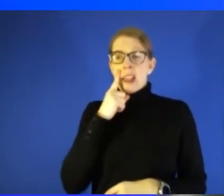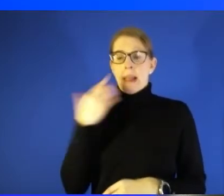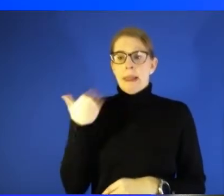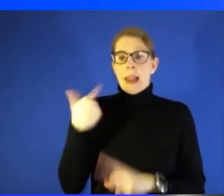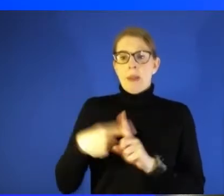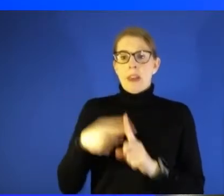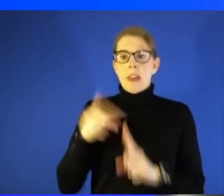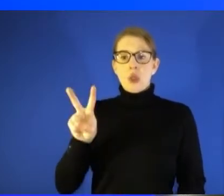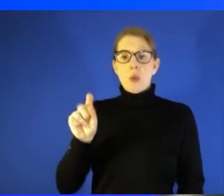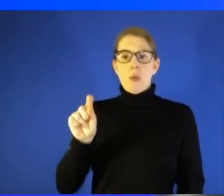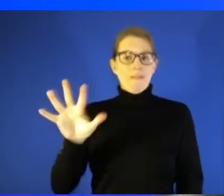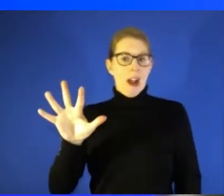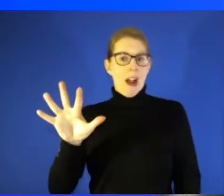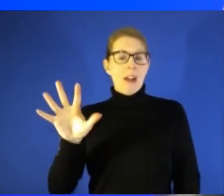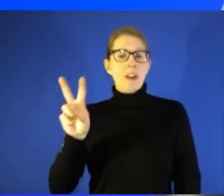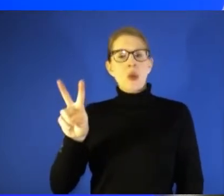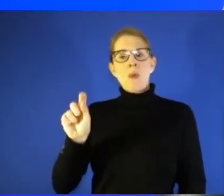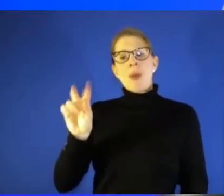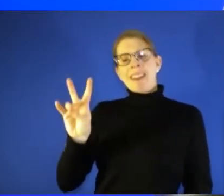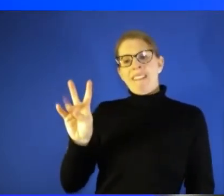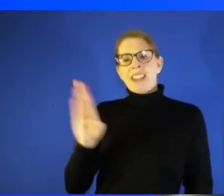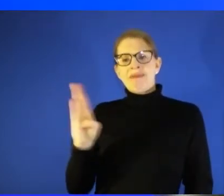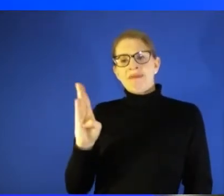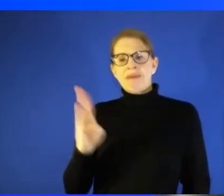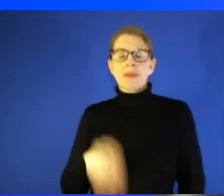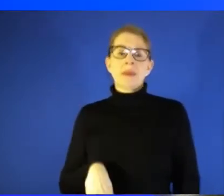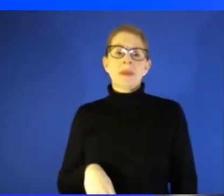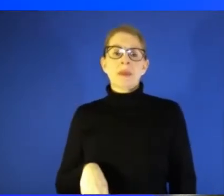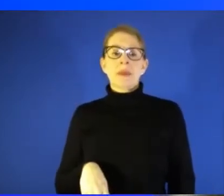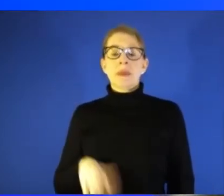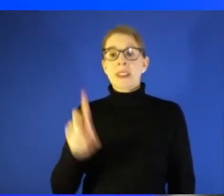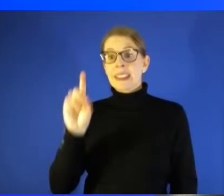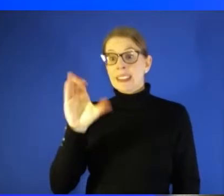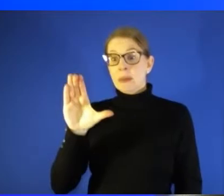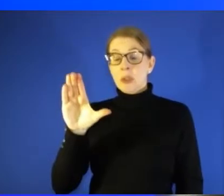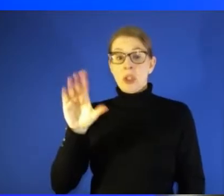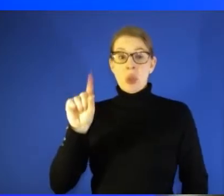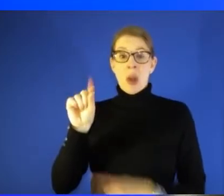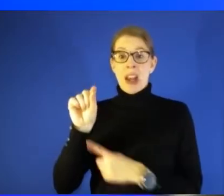2.5, 2.7. We've gotten up in December of 20, we were up around